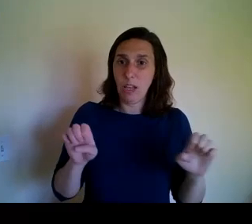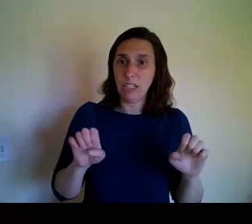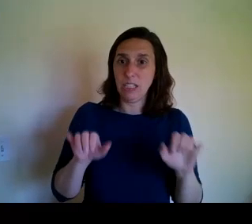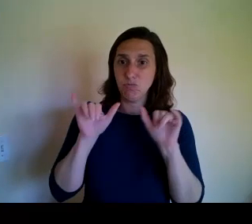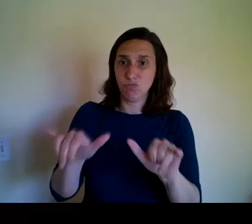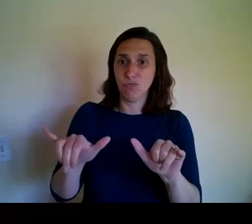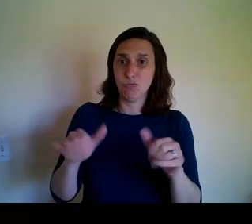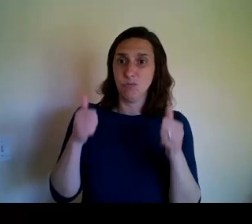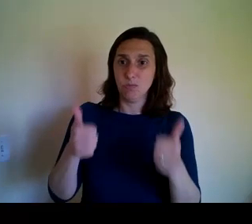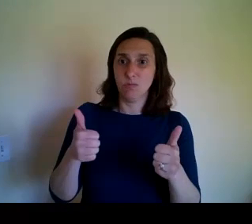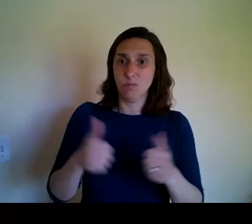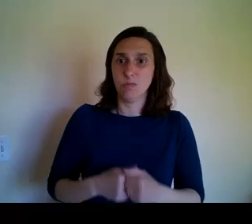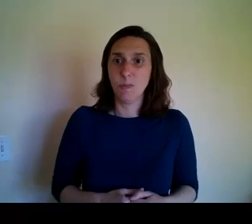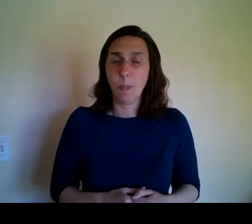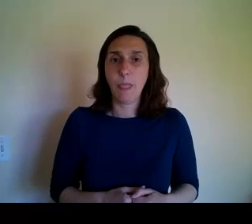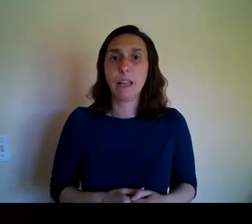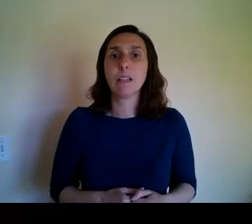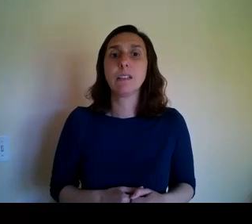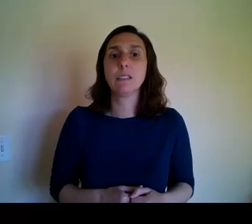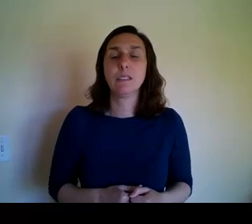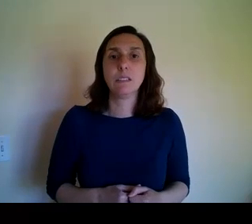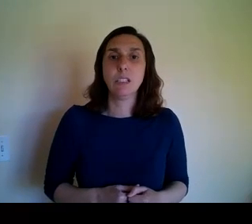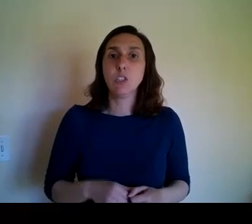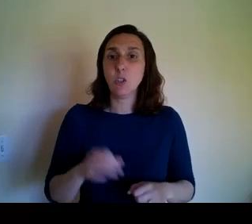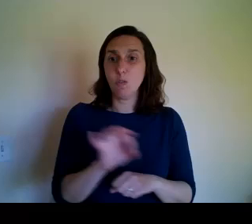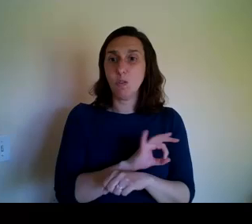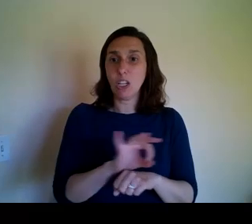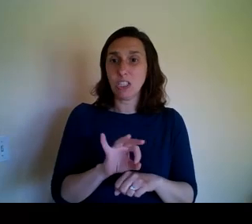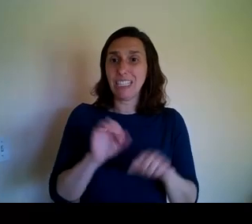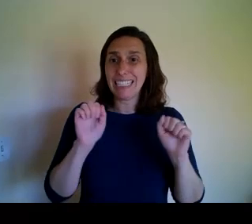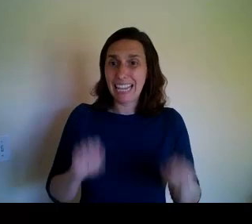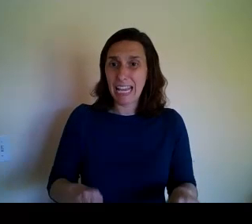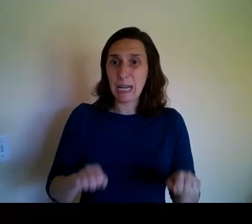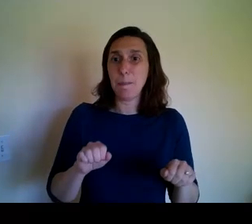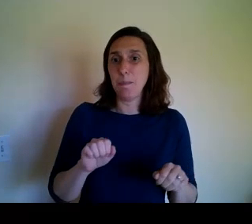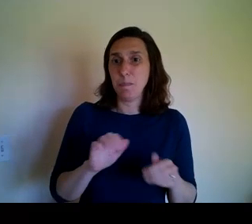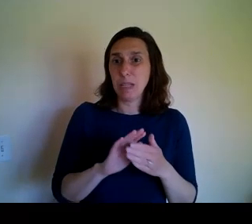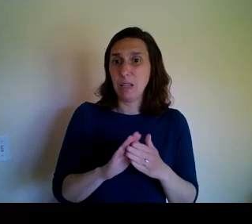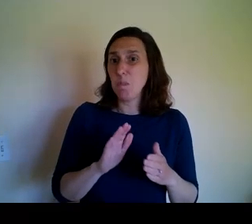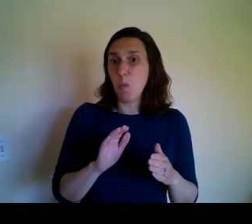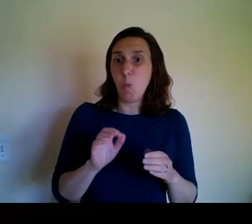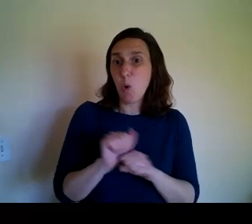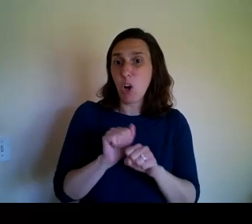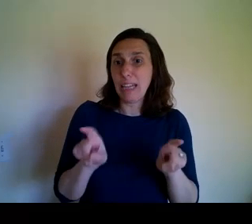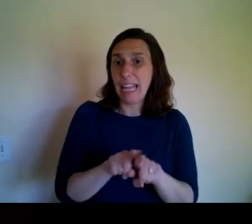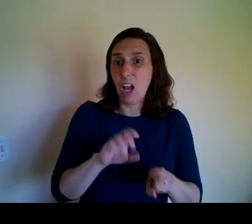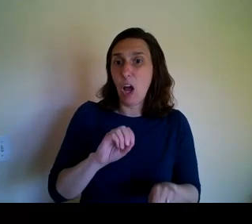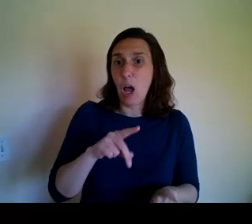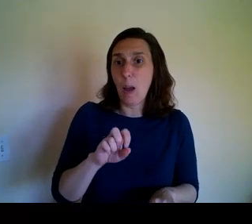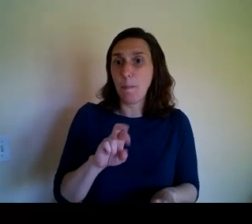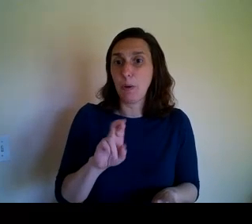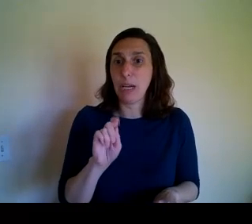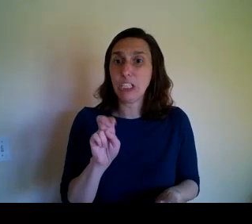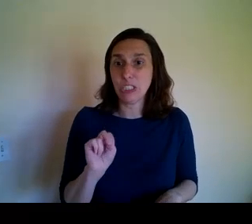these functions can work as operations. If functions hold true, whatever I spill